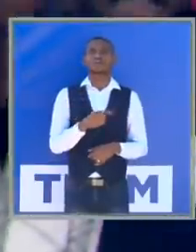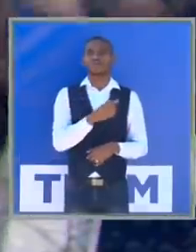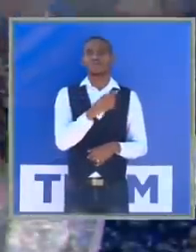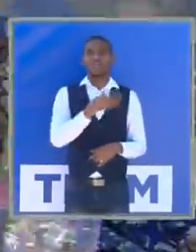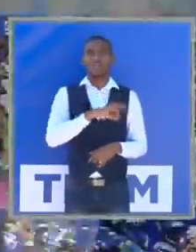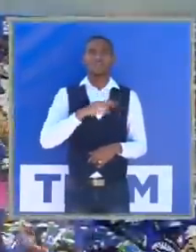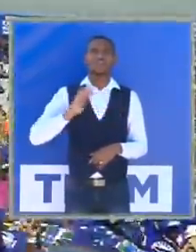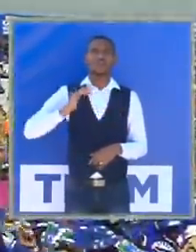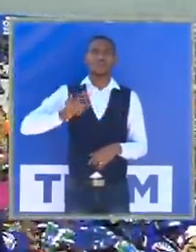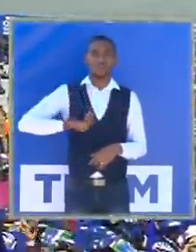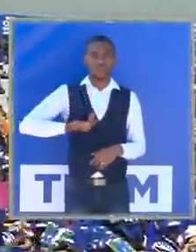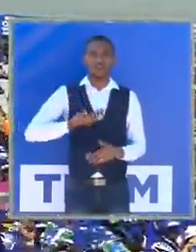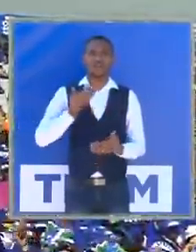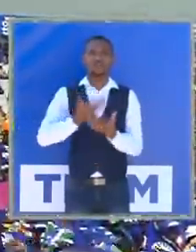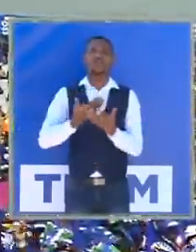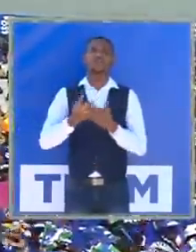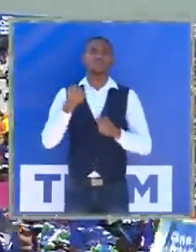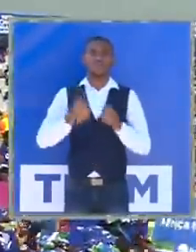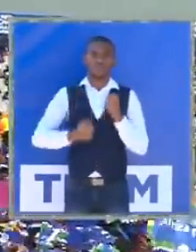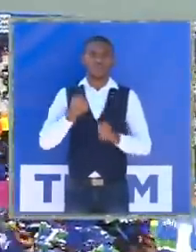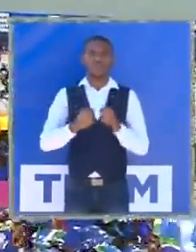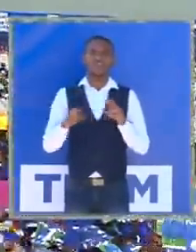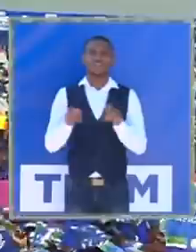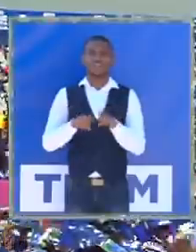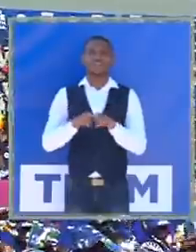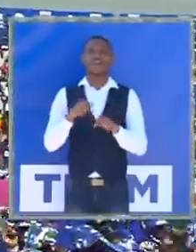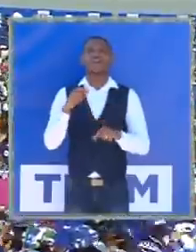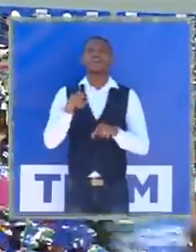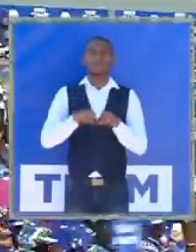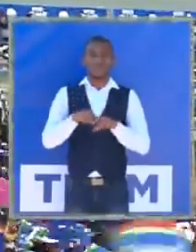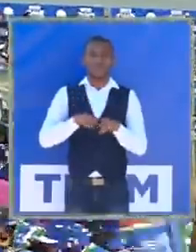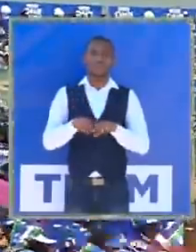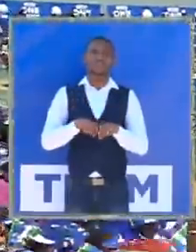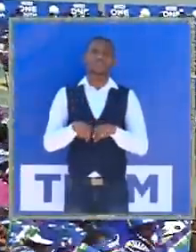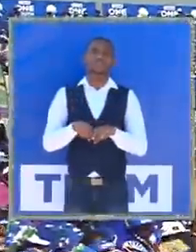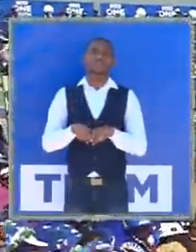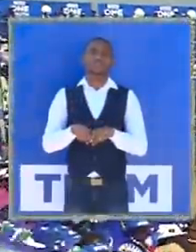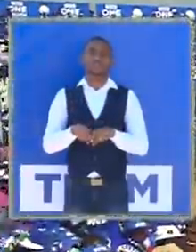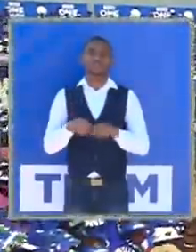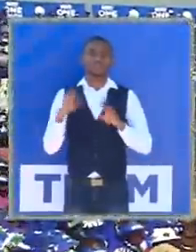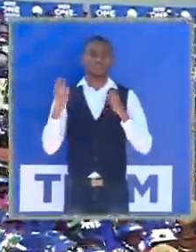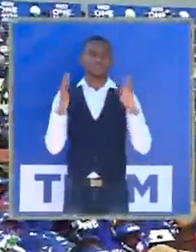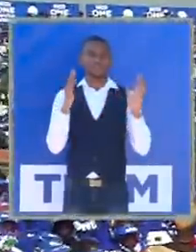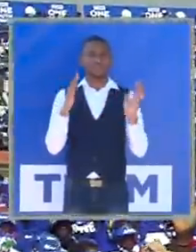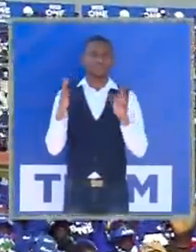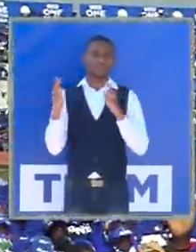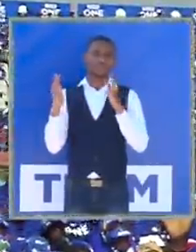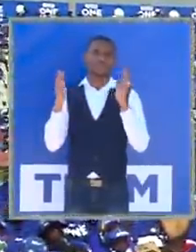and women are able to run the same race thanks to her bravery.